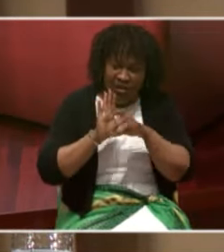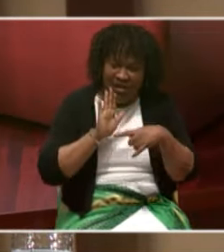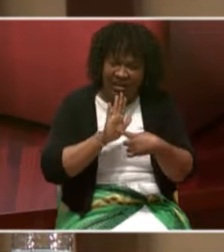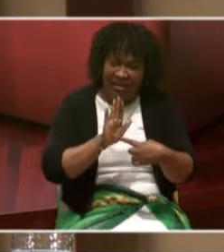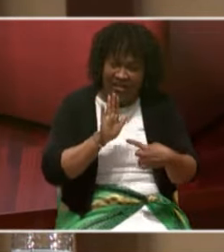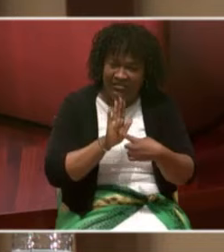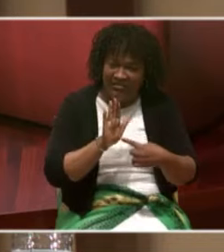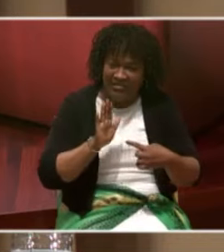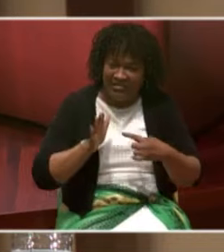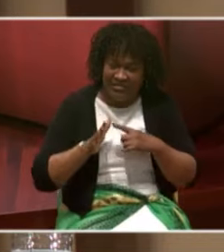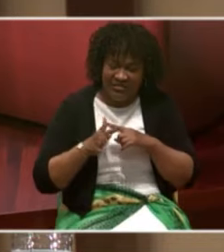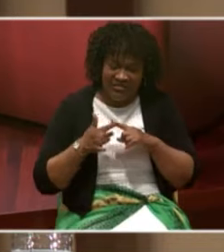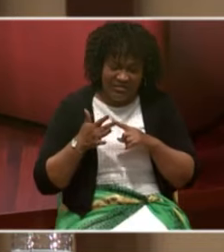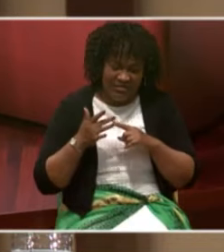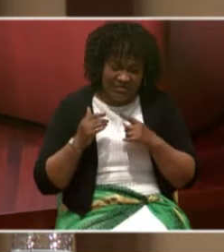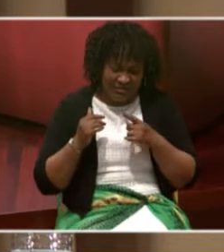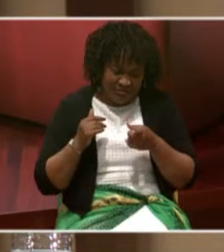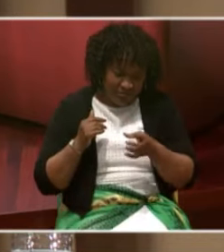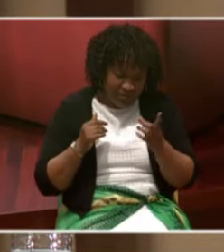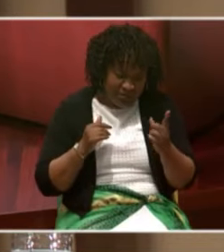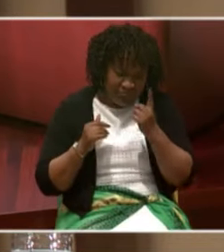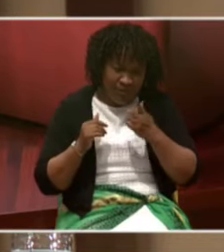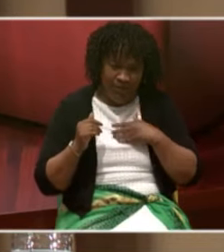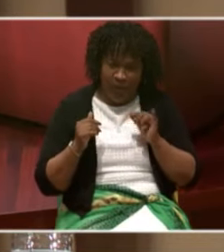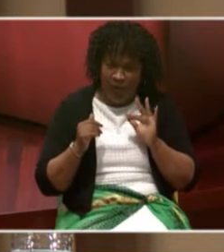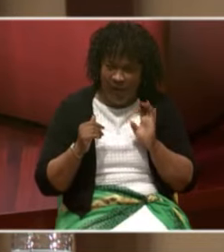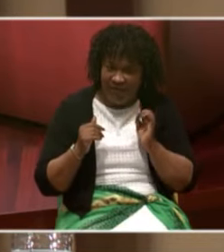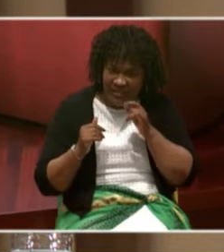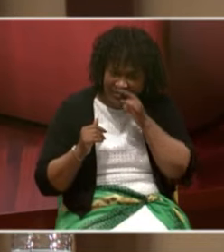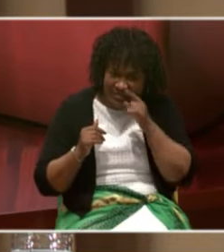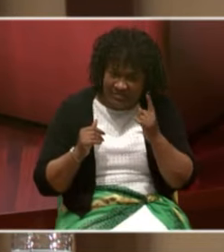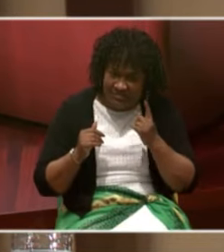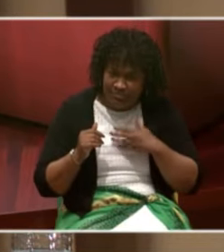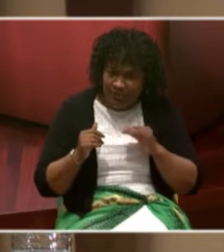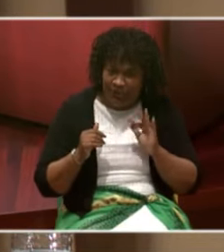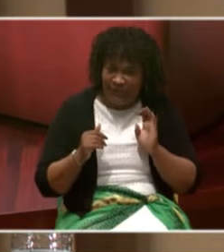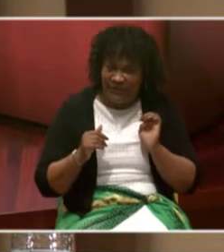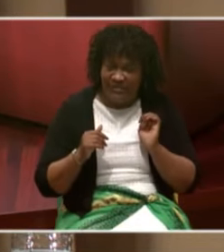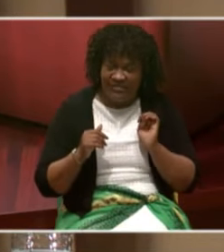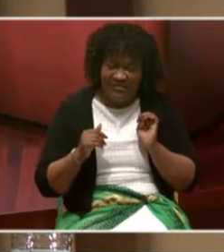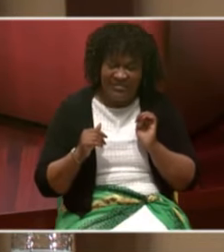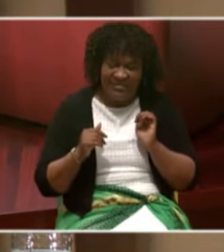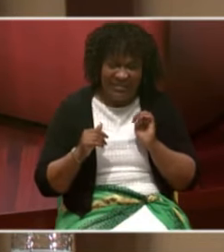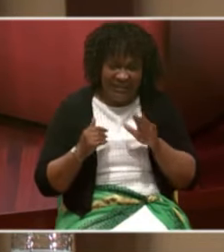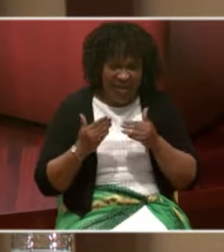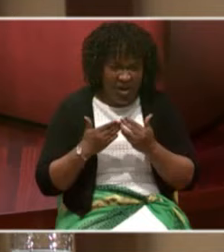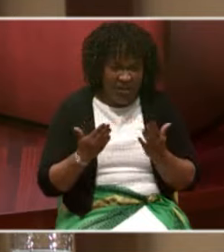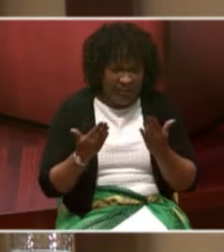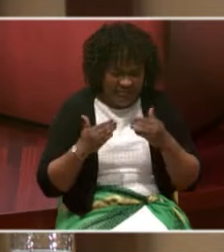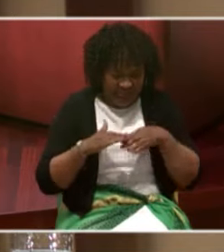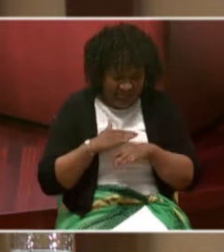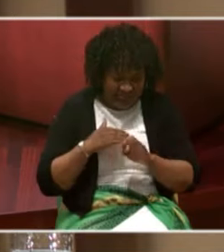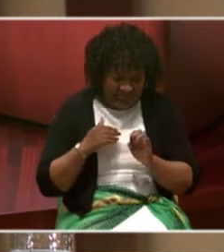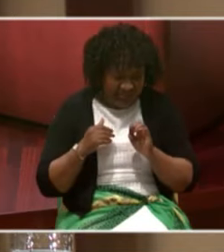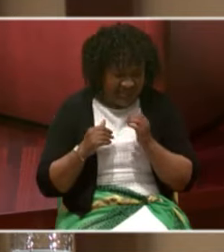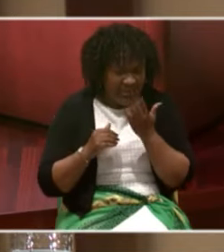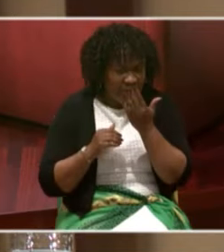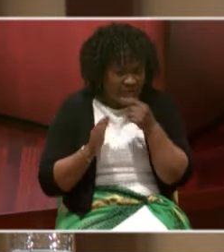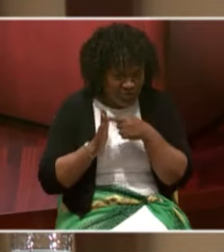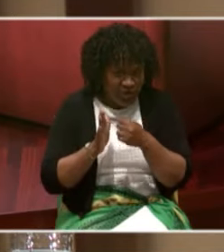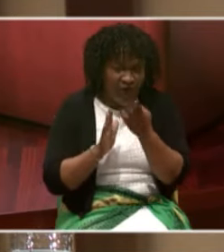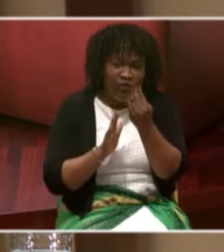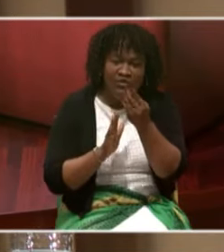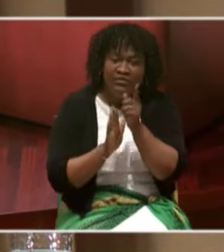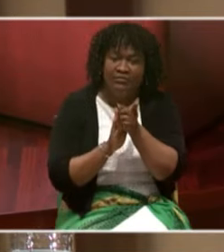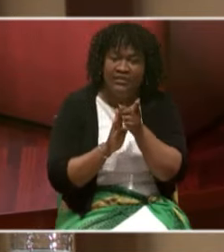but especially on a Friday or Saturday, because she wanted that dirt yard to look good during the weekend. Now, go on and tell these little